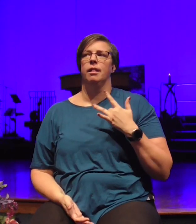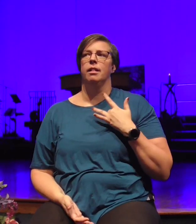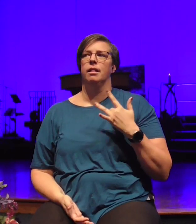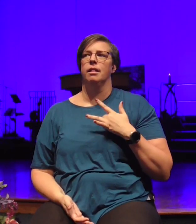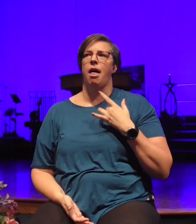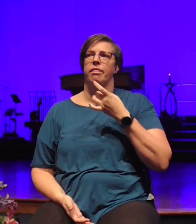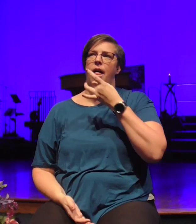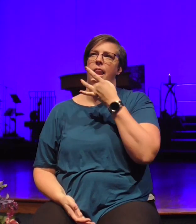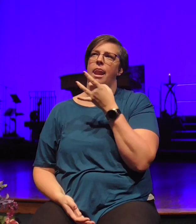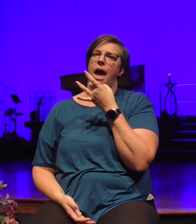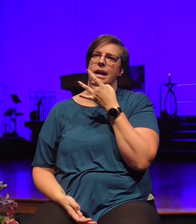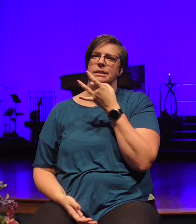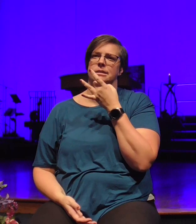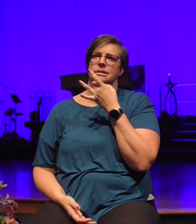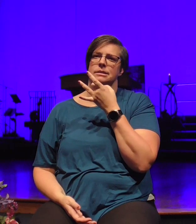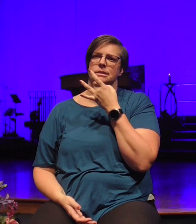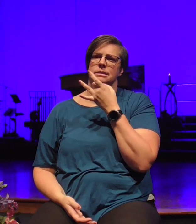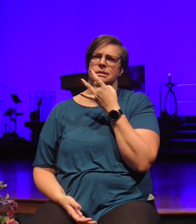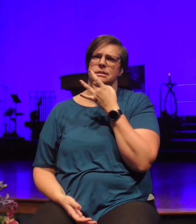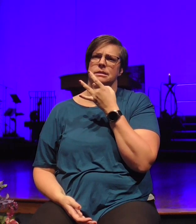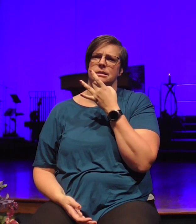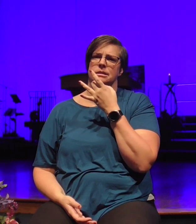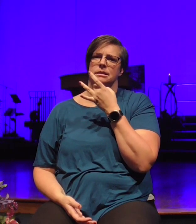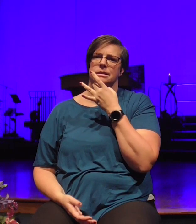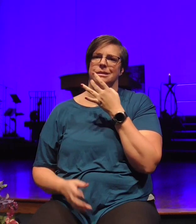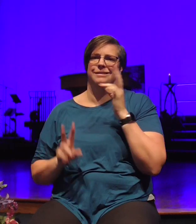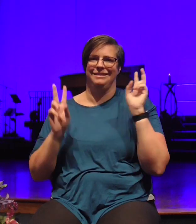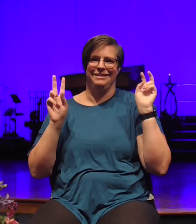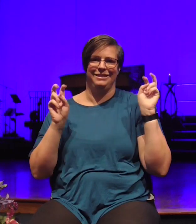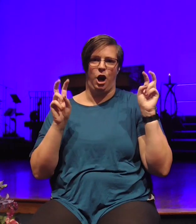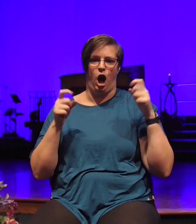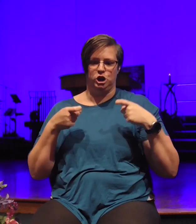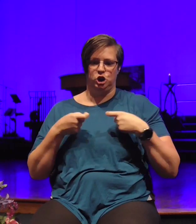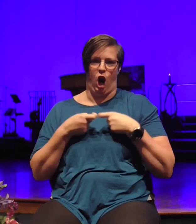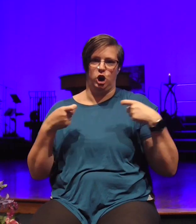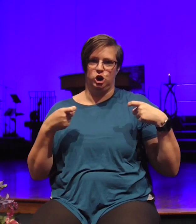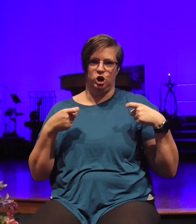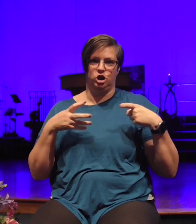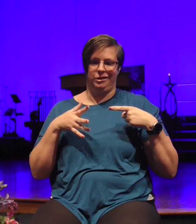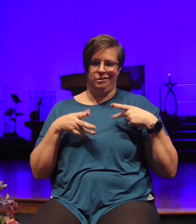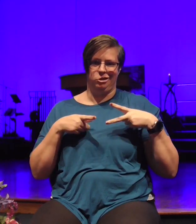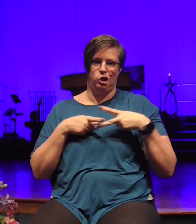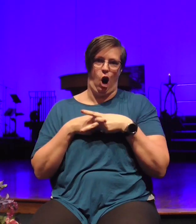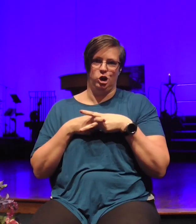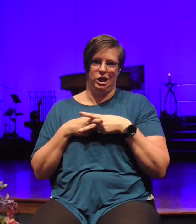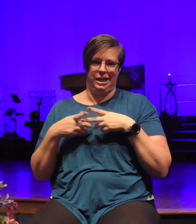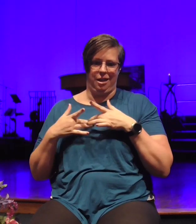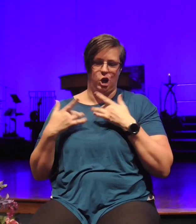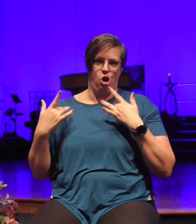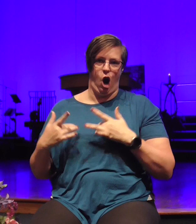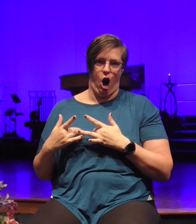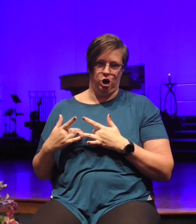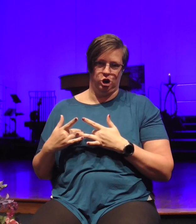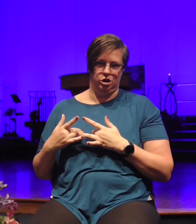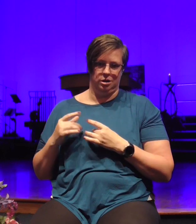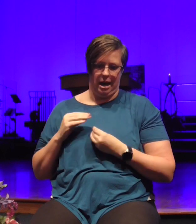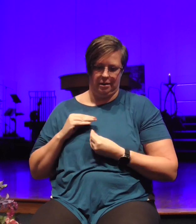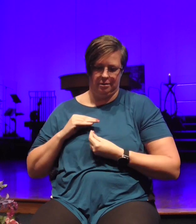light charging up the heart. Feel at the core, the